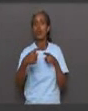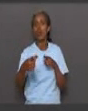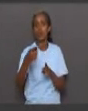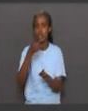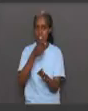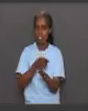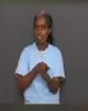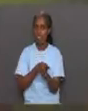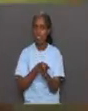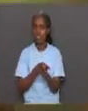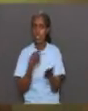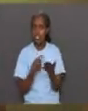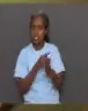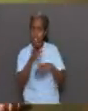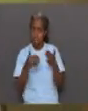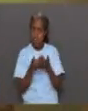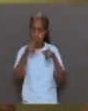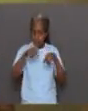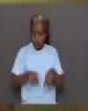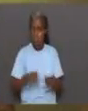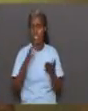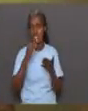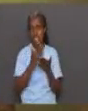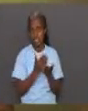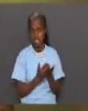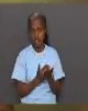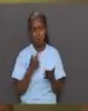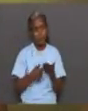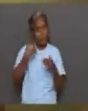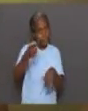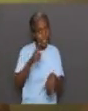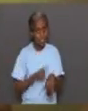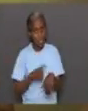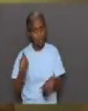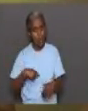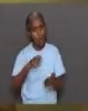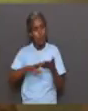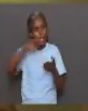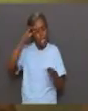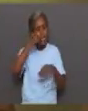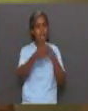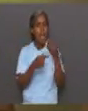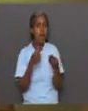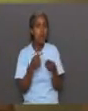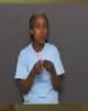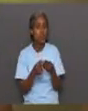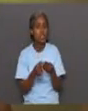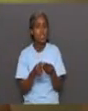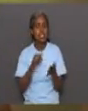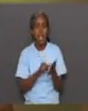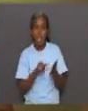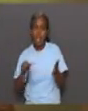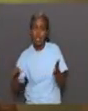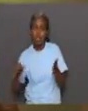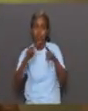of the opposite side. That is all for today's lesson. Next time, we will learn about